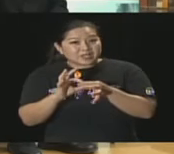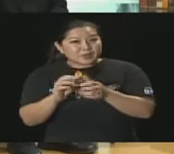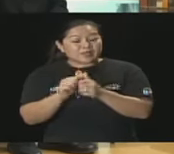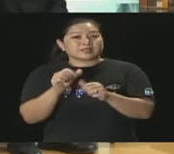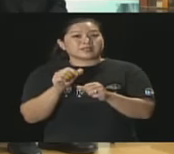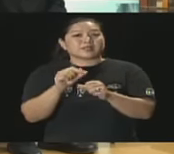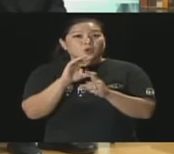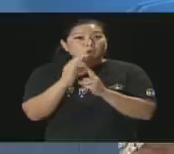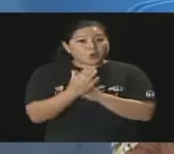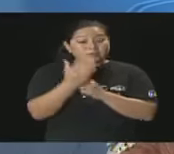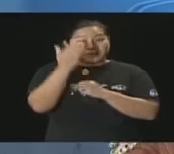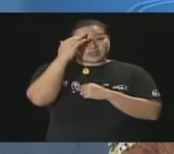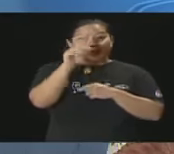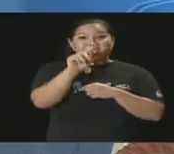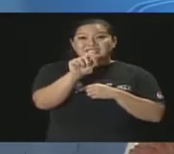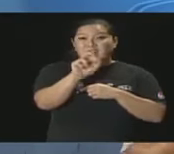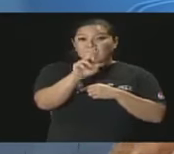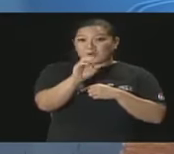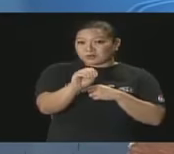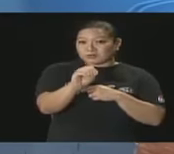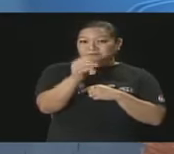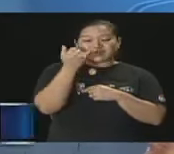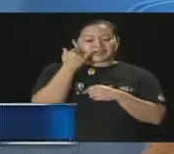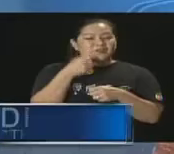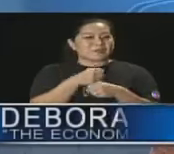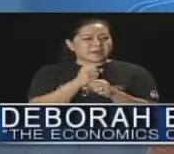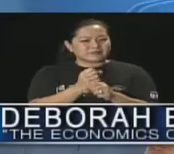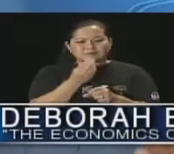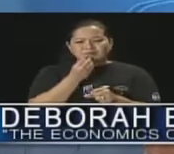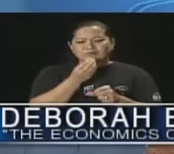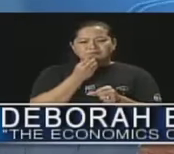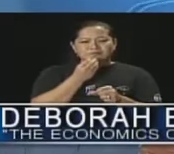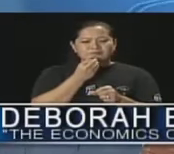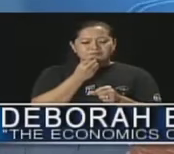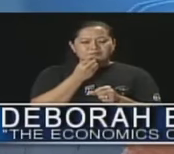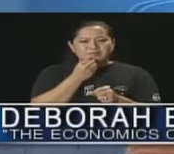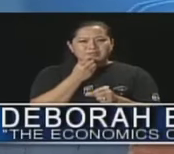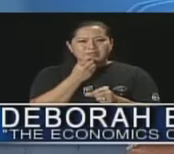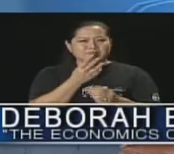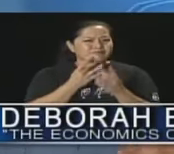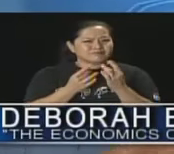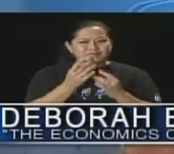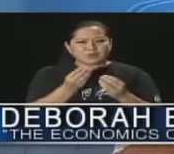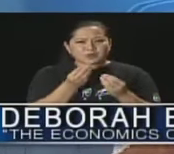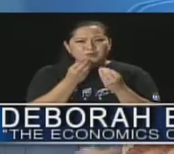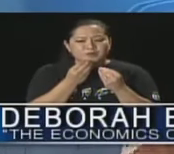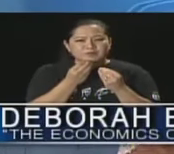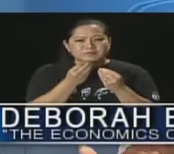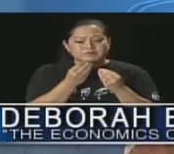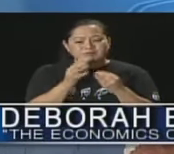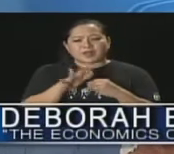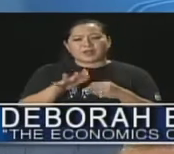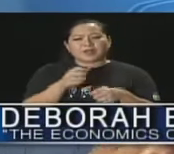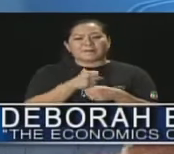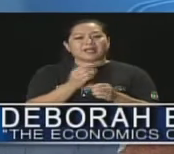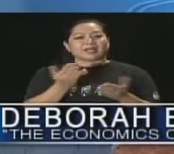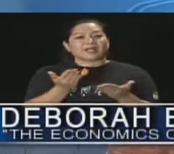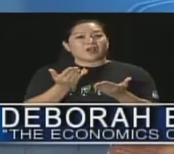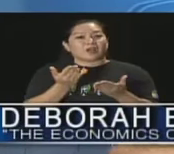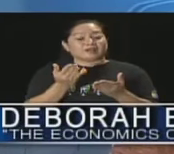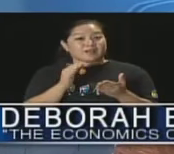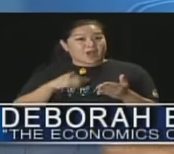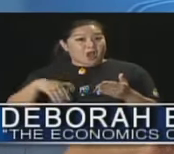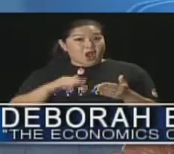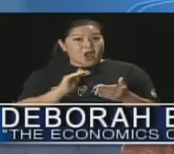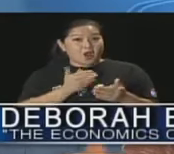there's this famous spinach dish. If you make it with taro, that's how it originally connected to our land and was made. So you